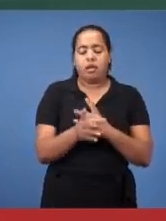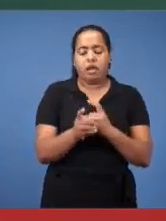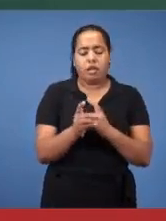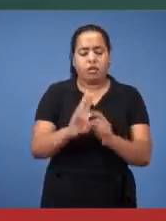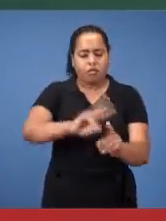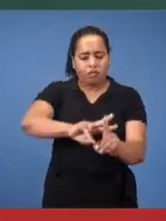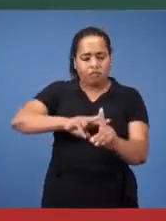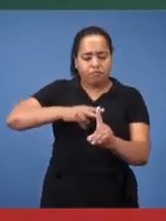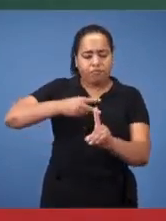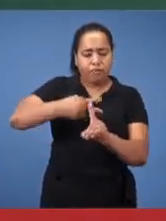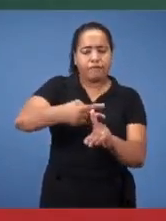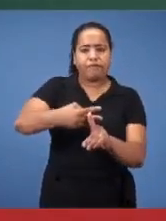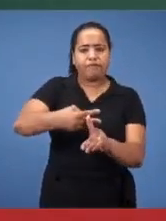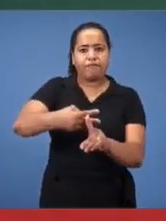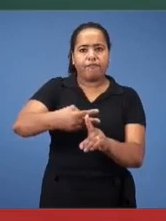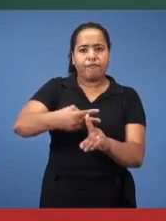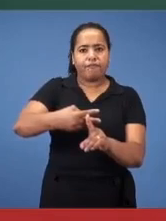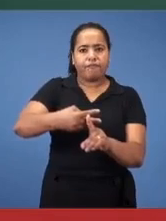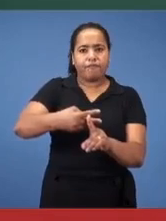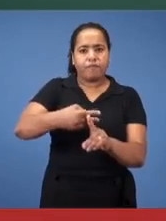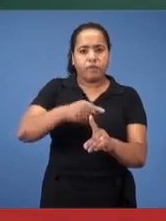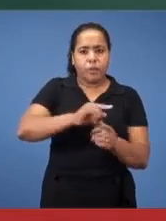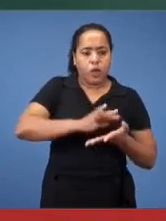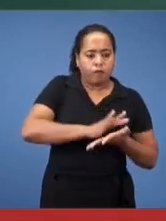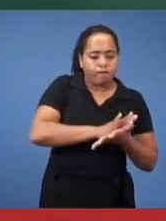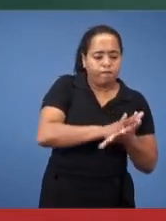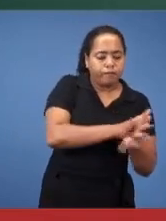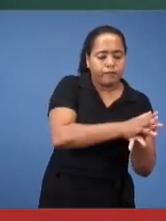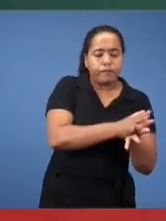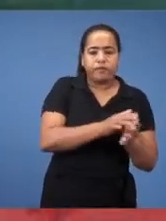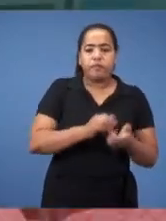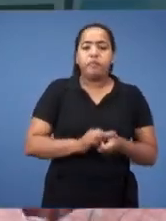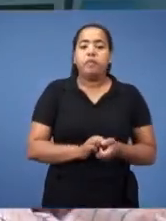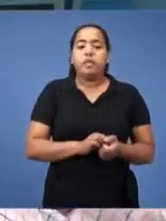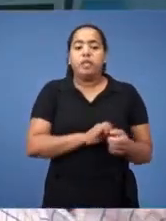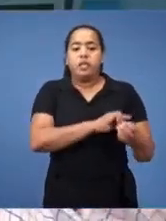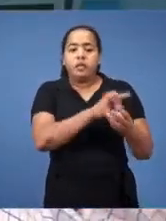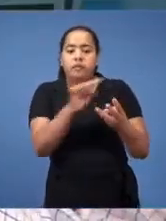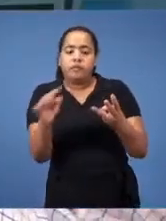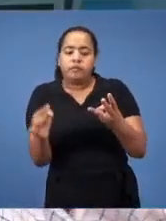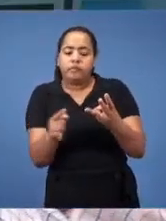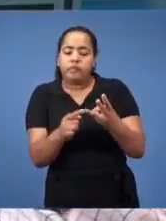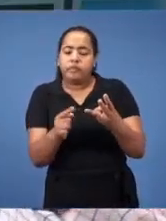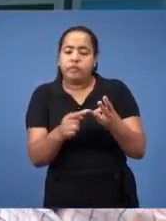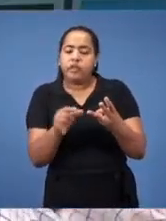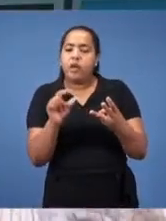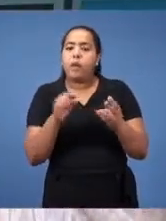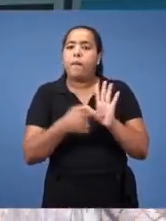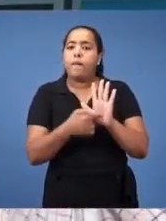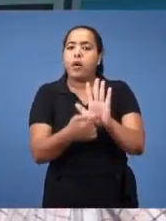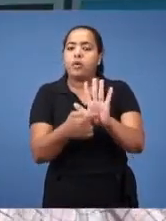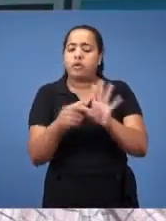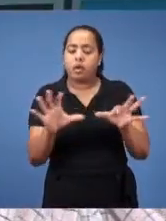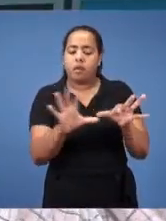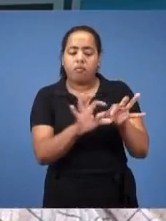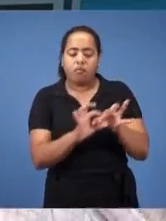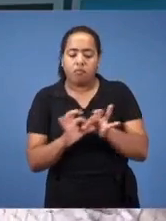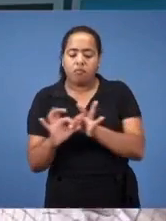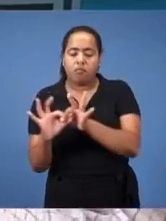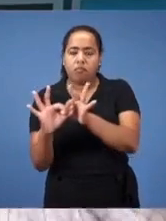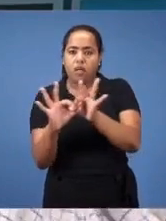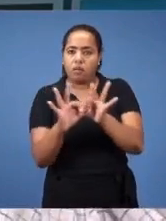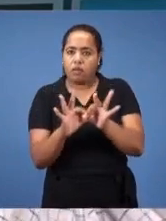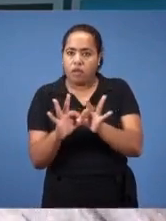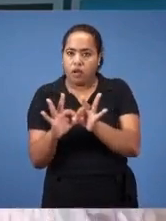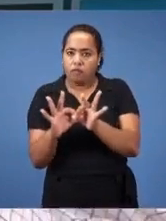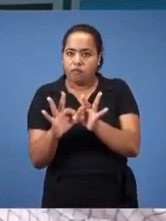more the doctrine gets stronger. So let us kill them. Here's the destruction. And here is the union.